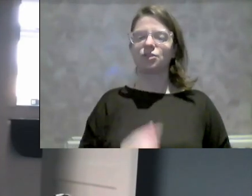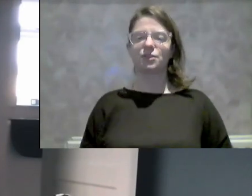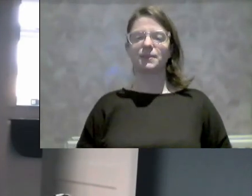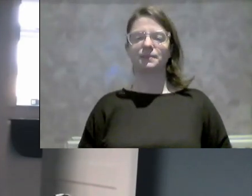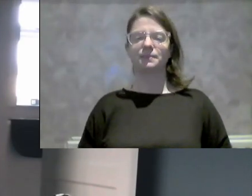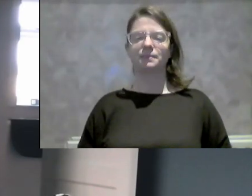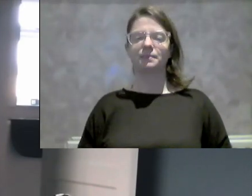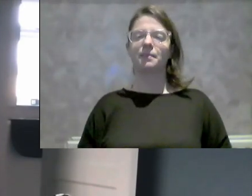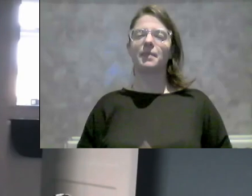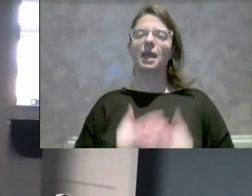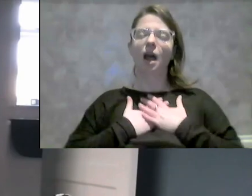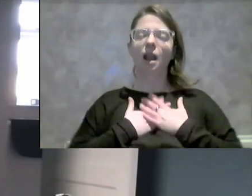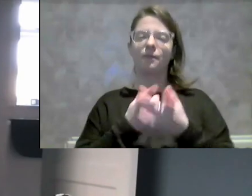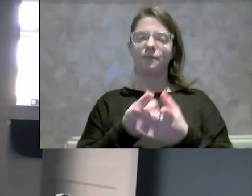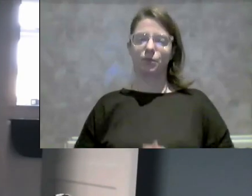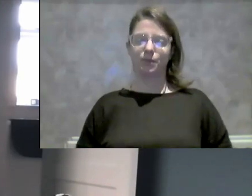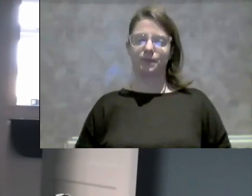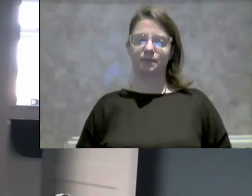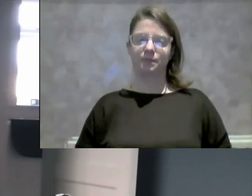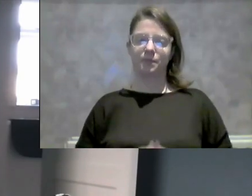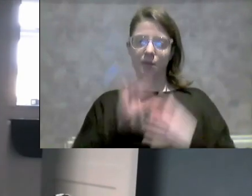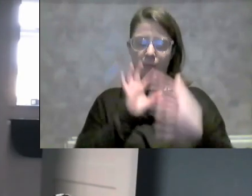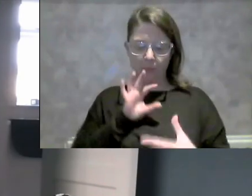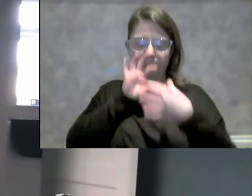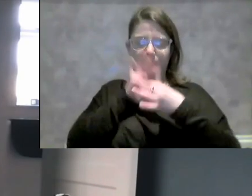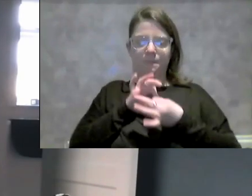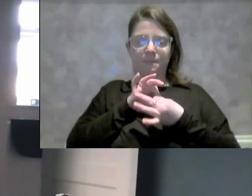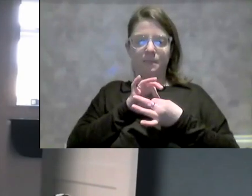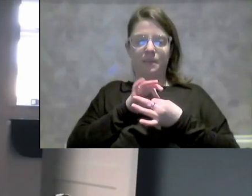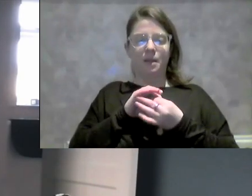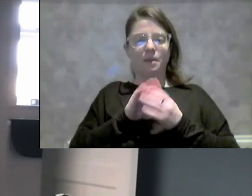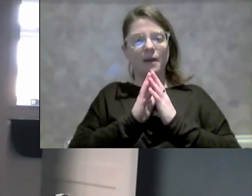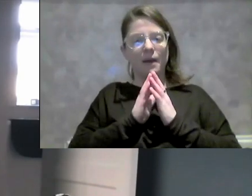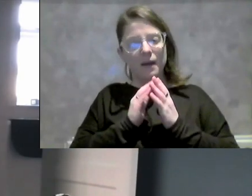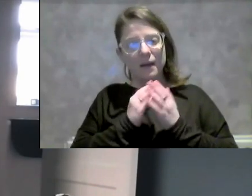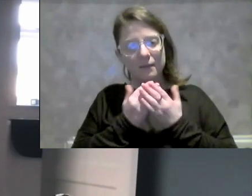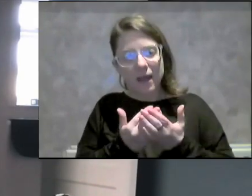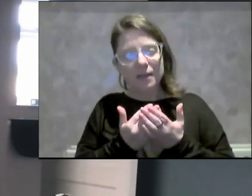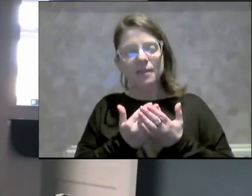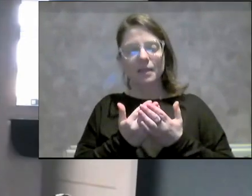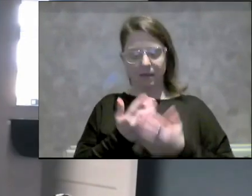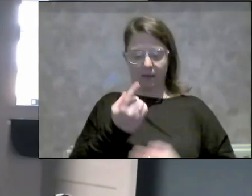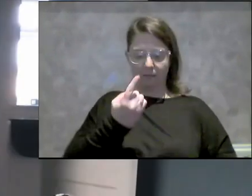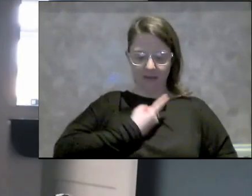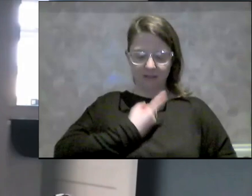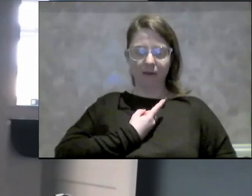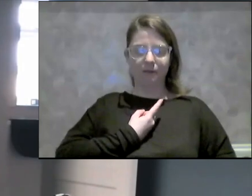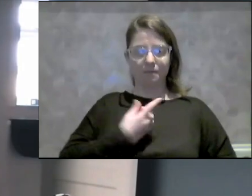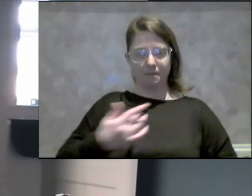I love you. You reconnected me to my faith, to myself. You saved my life.